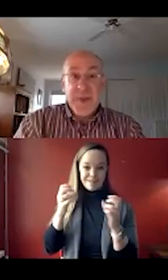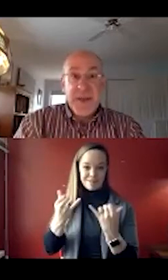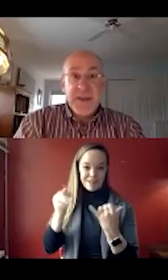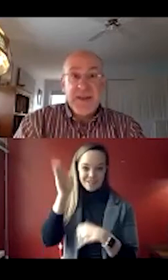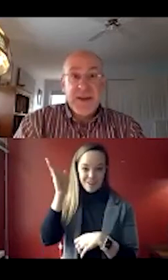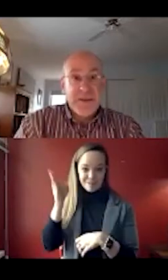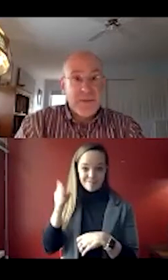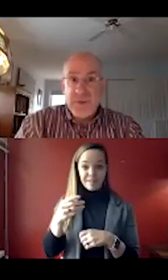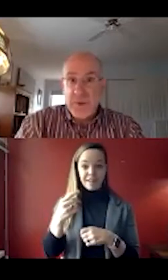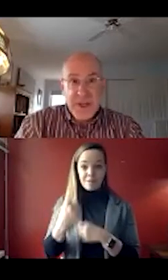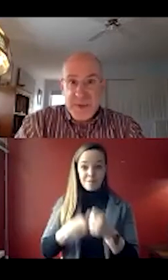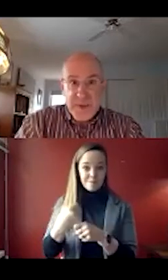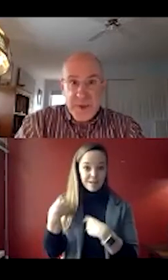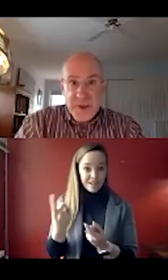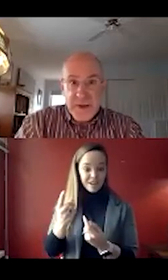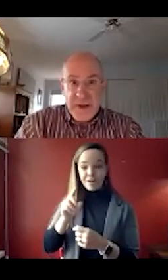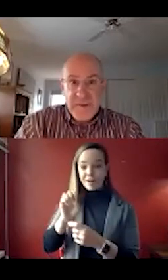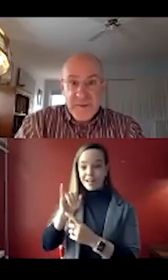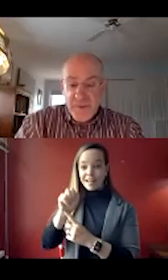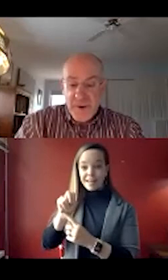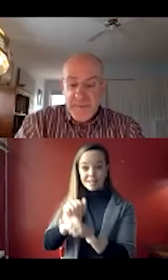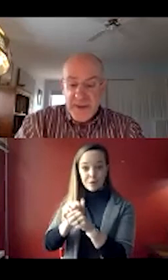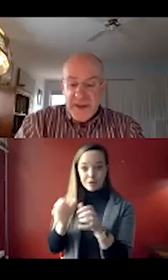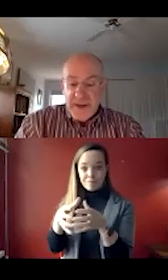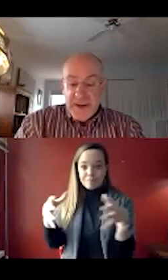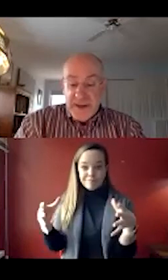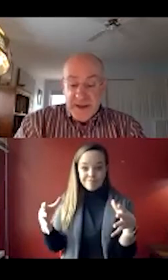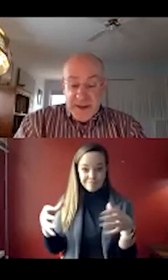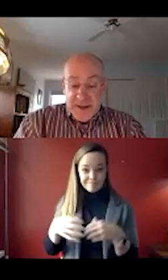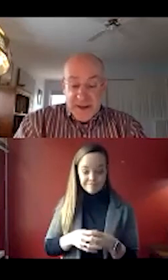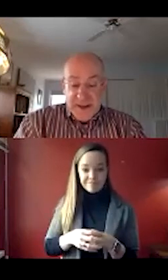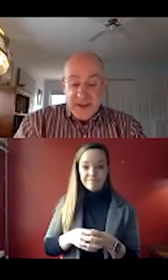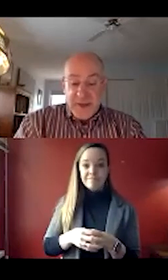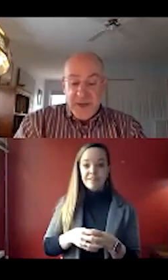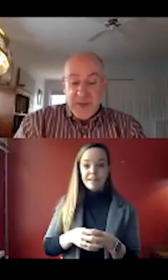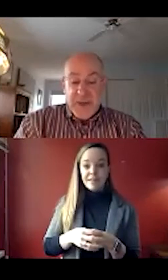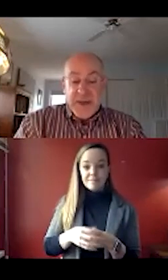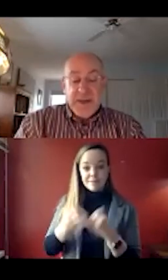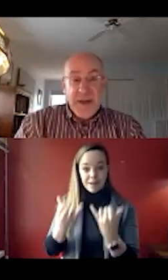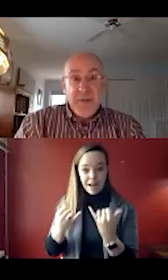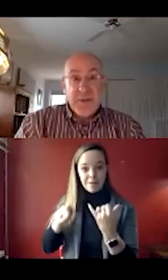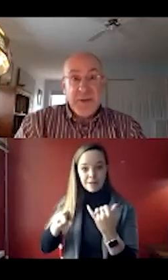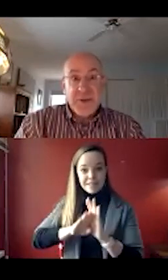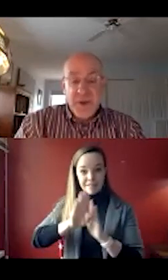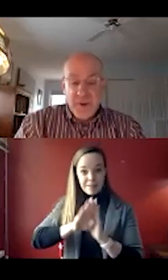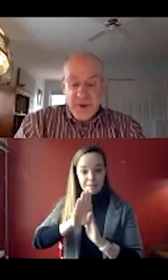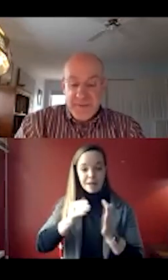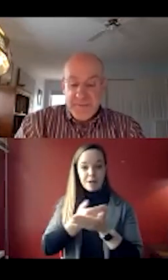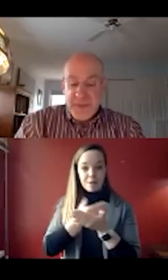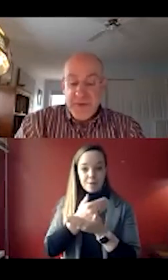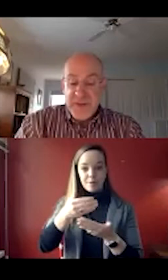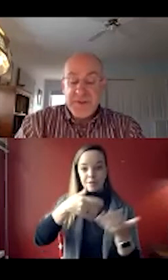has expanded the work he's been doing before to develop a novel social